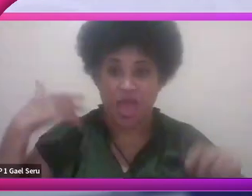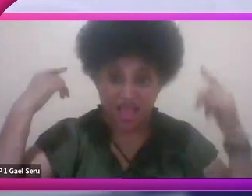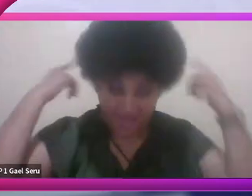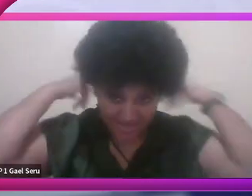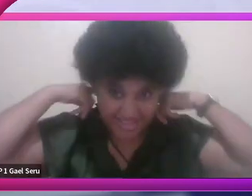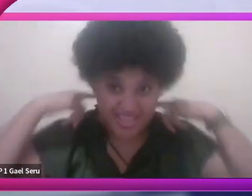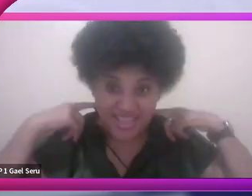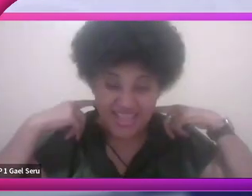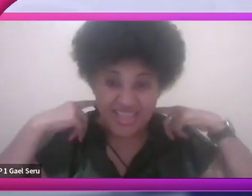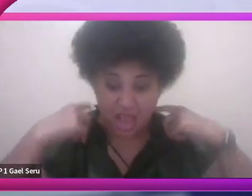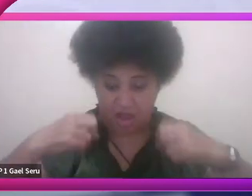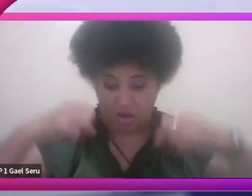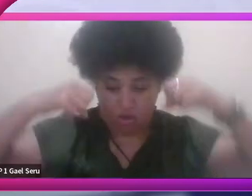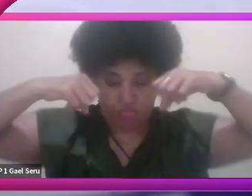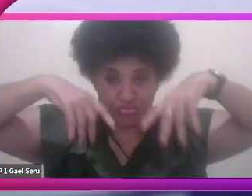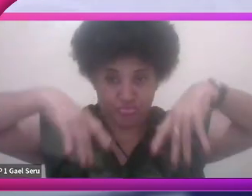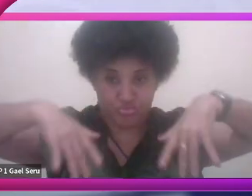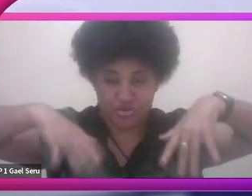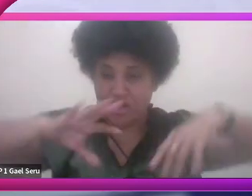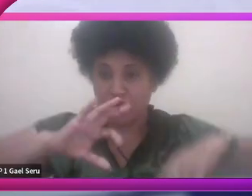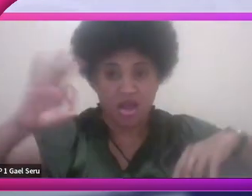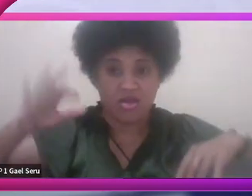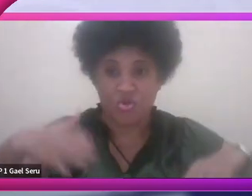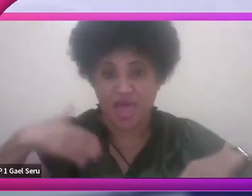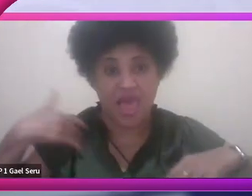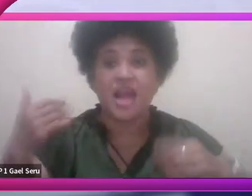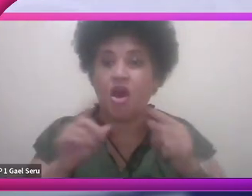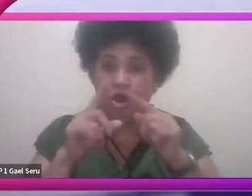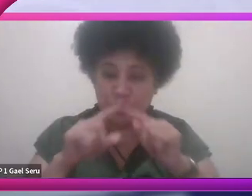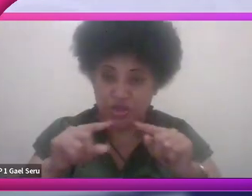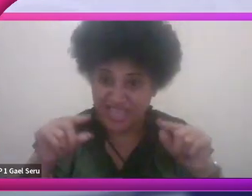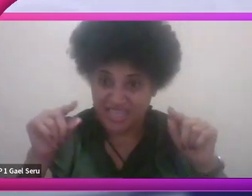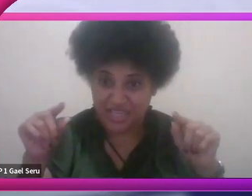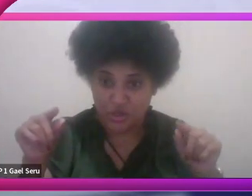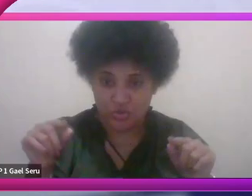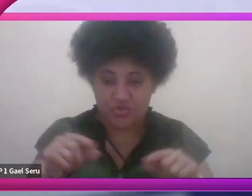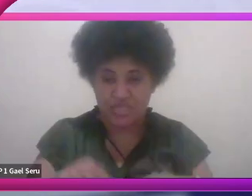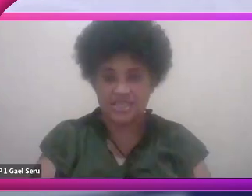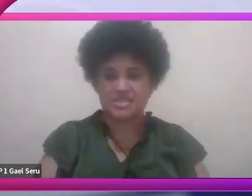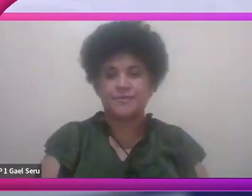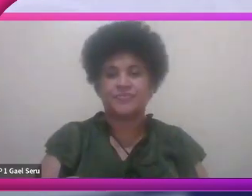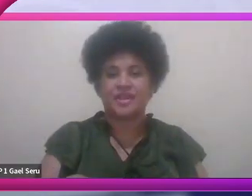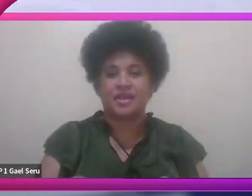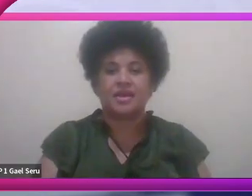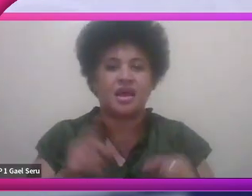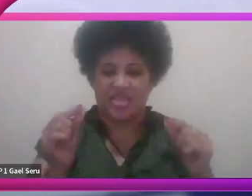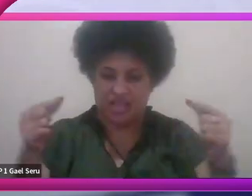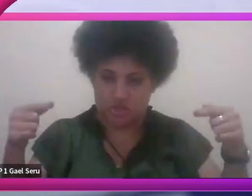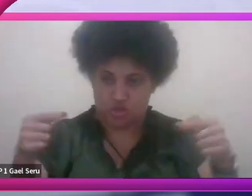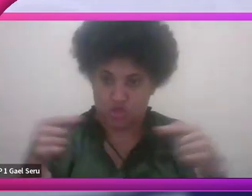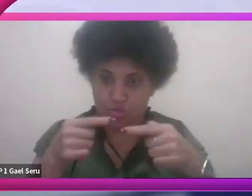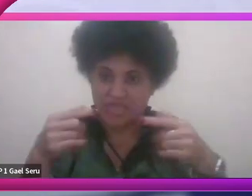system is not work well, or even you go to the uterus, where what happens if the fallopian tube is